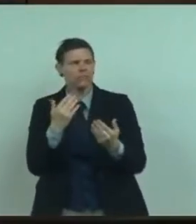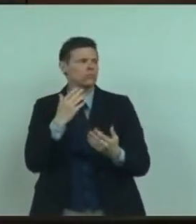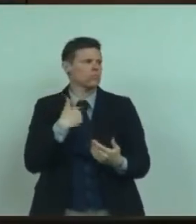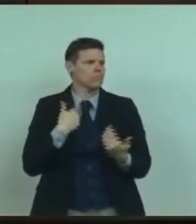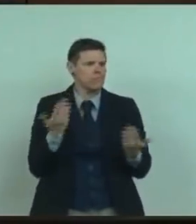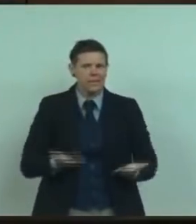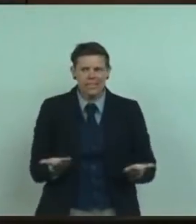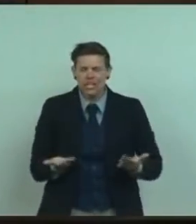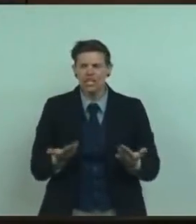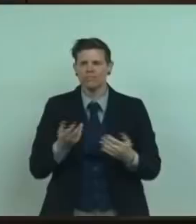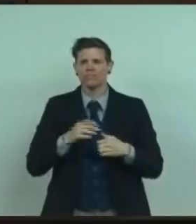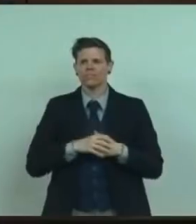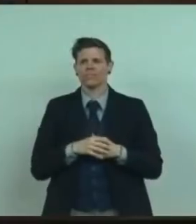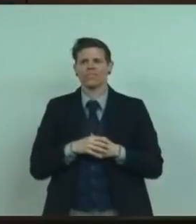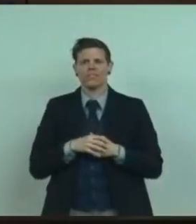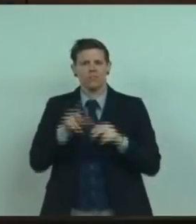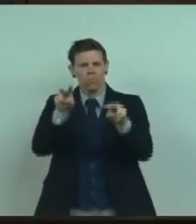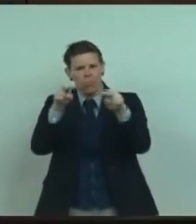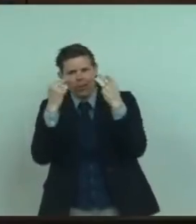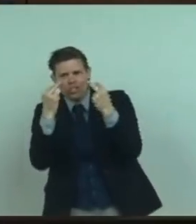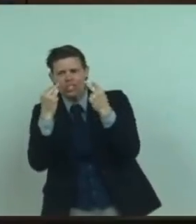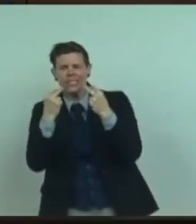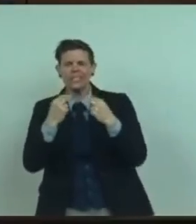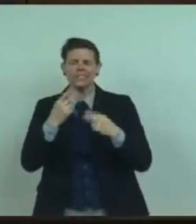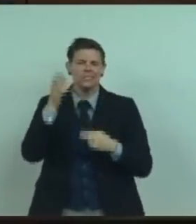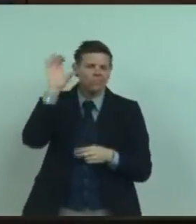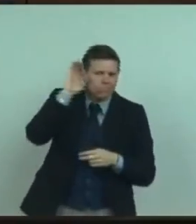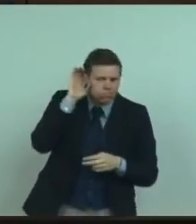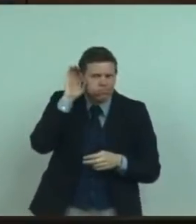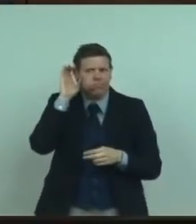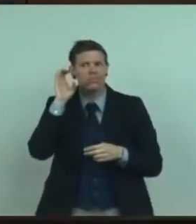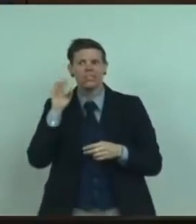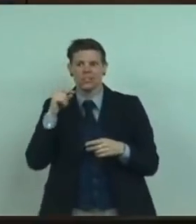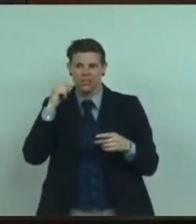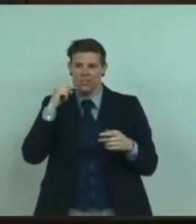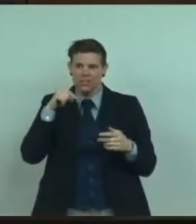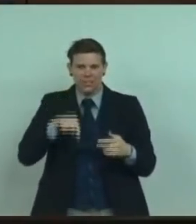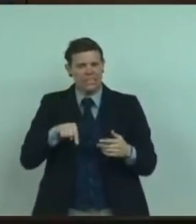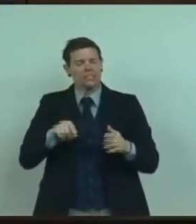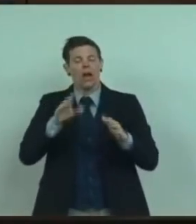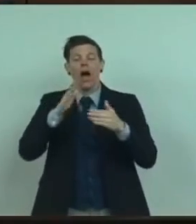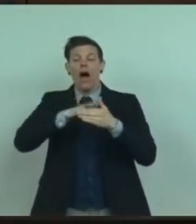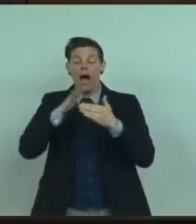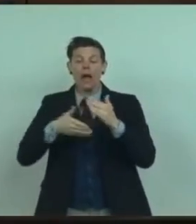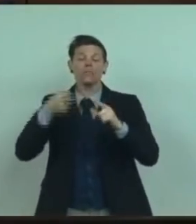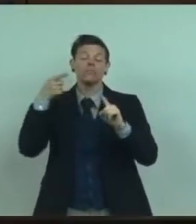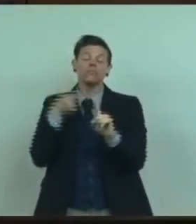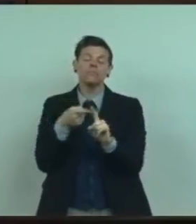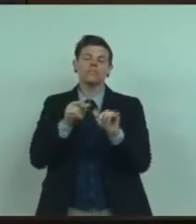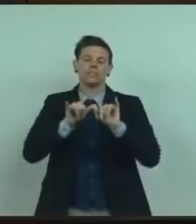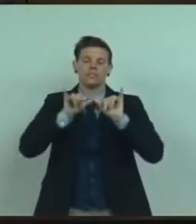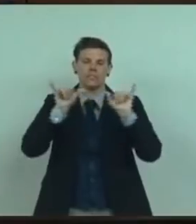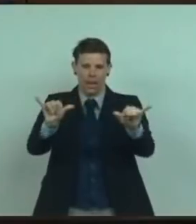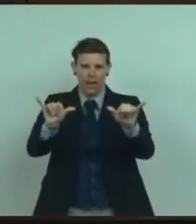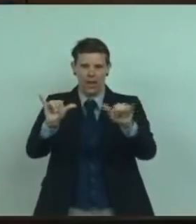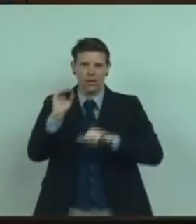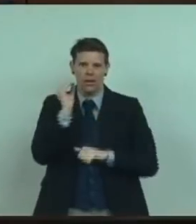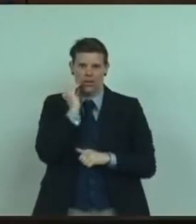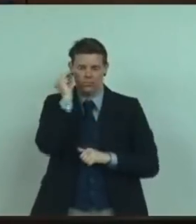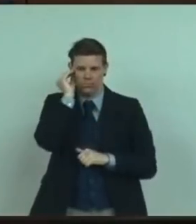really promote that this weekend I need you to stay home. It's really